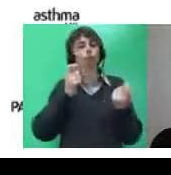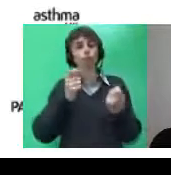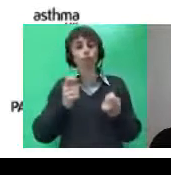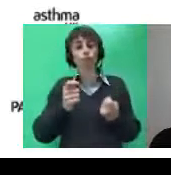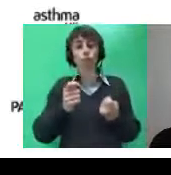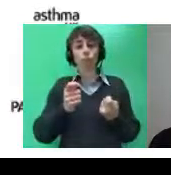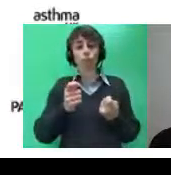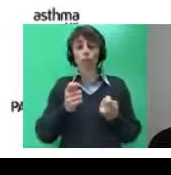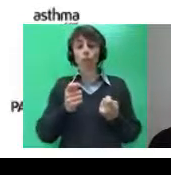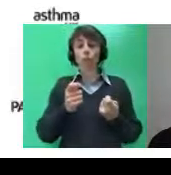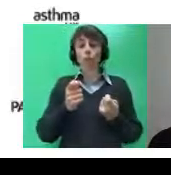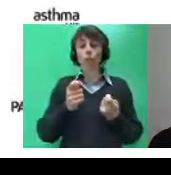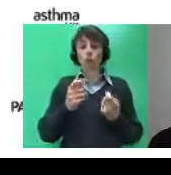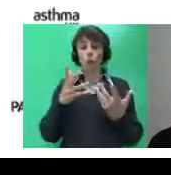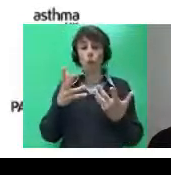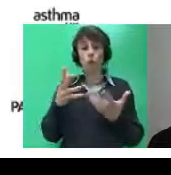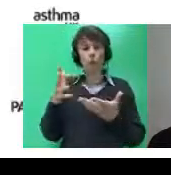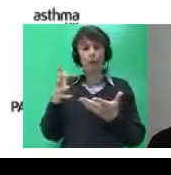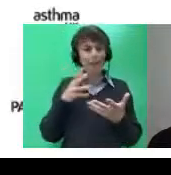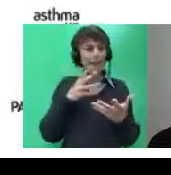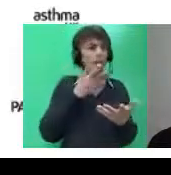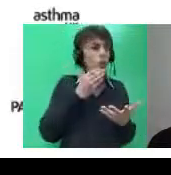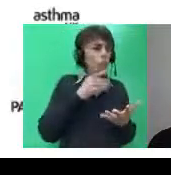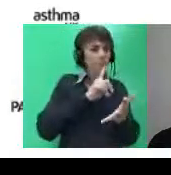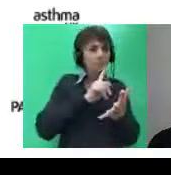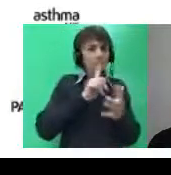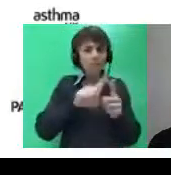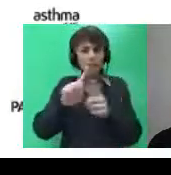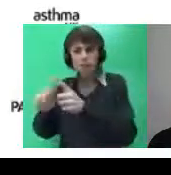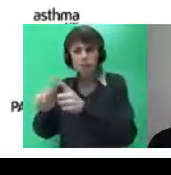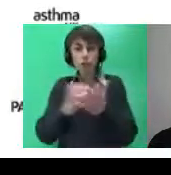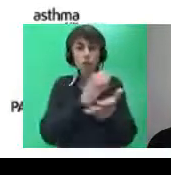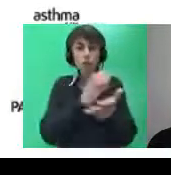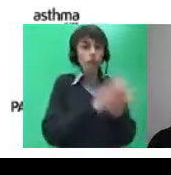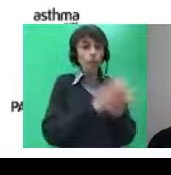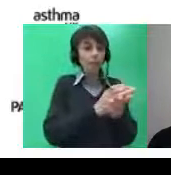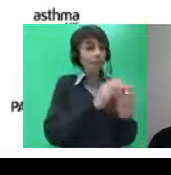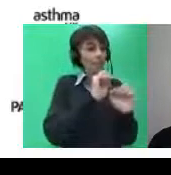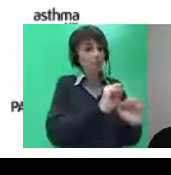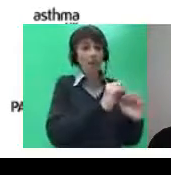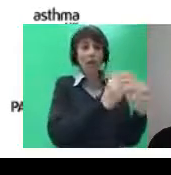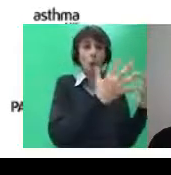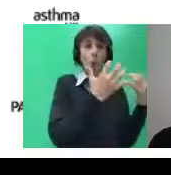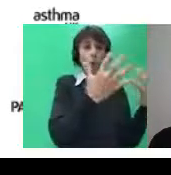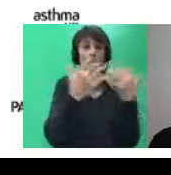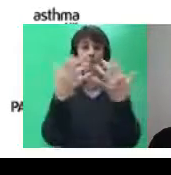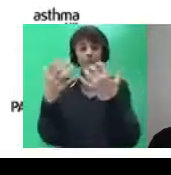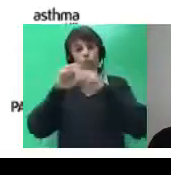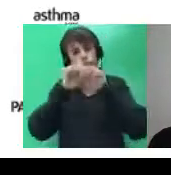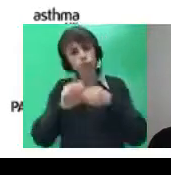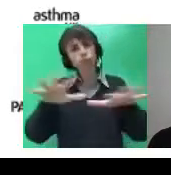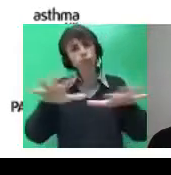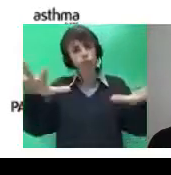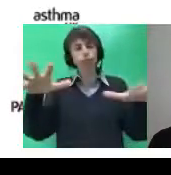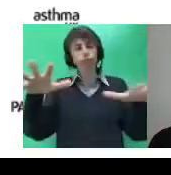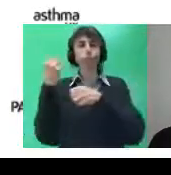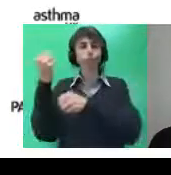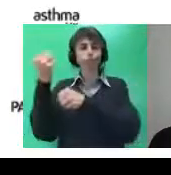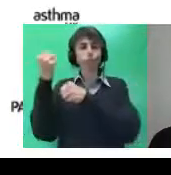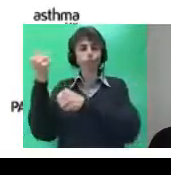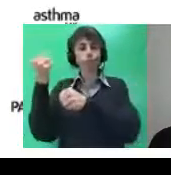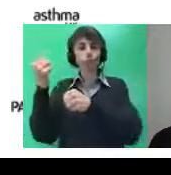harnessing the channels of the charities to reach millions of people. And what was the main reason for this campaign? Well, it was that